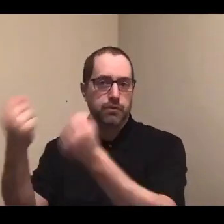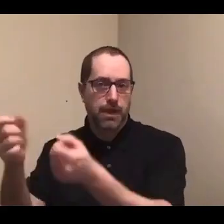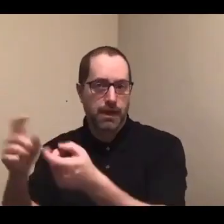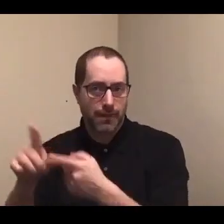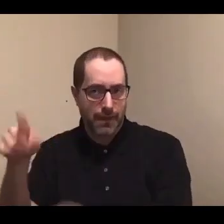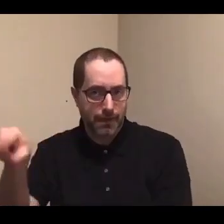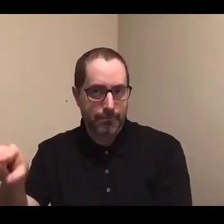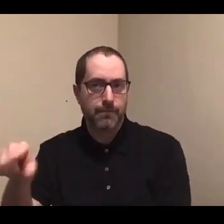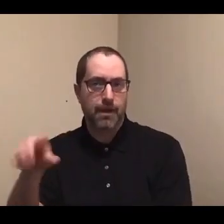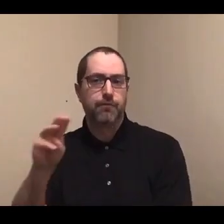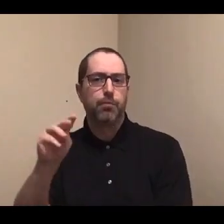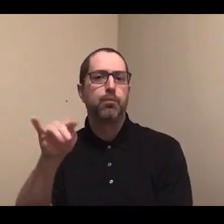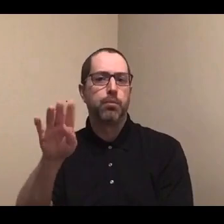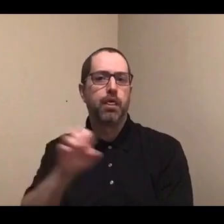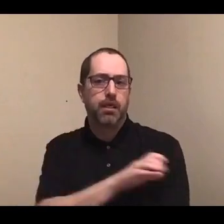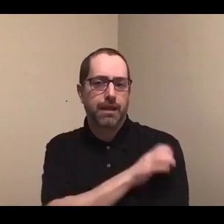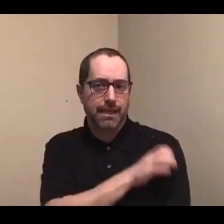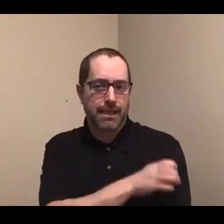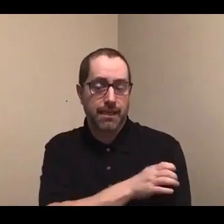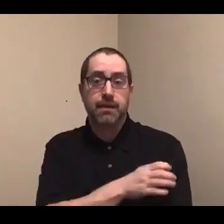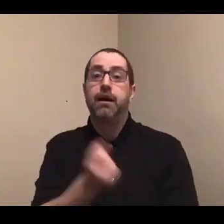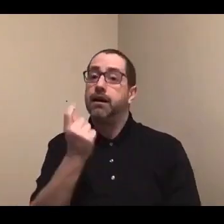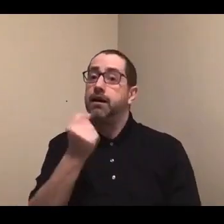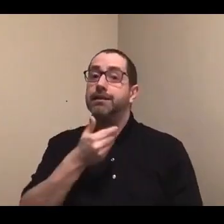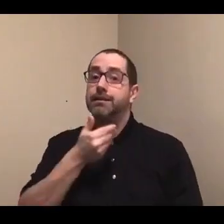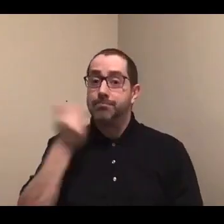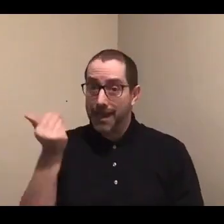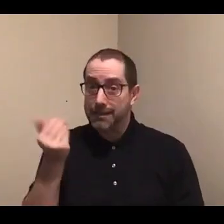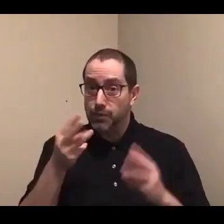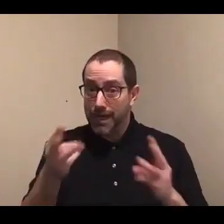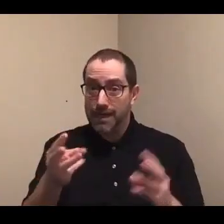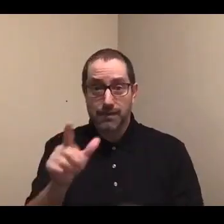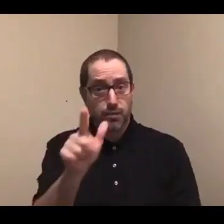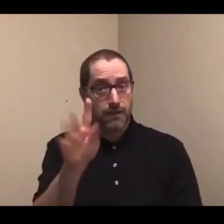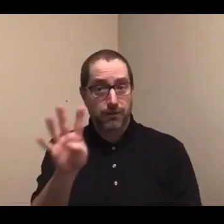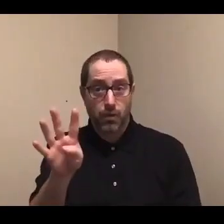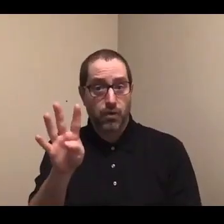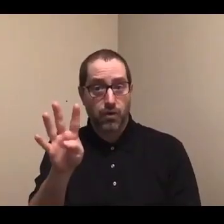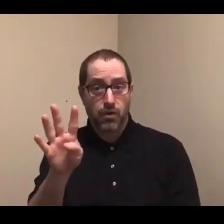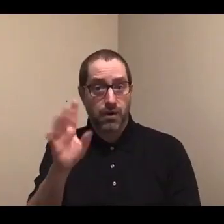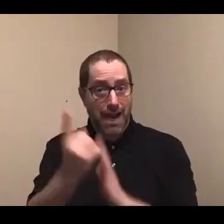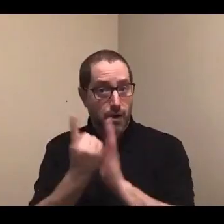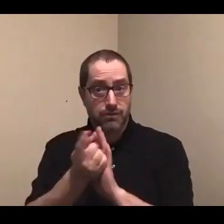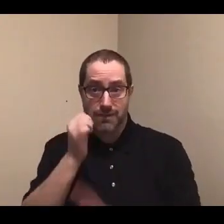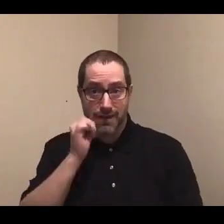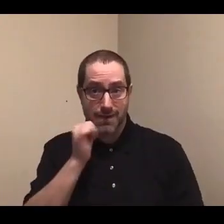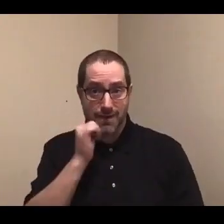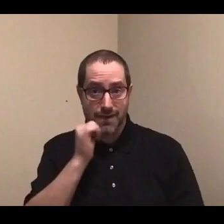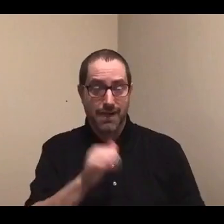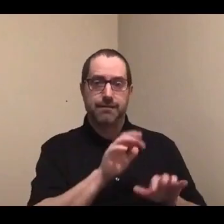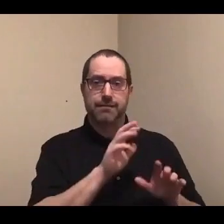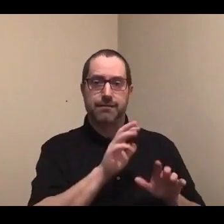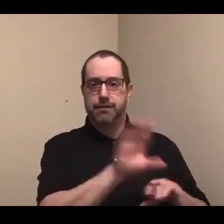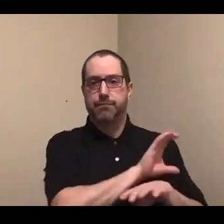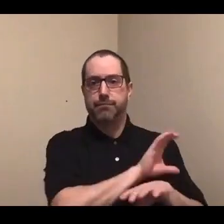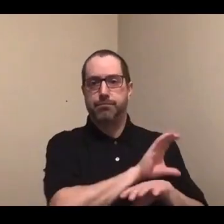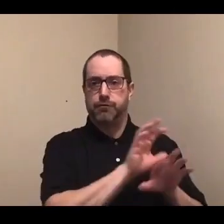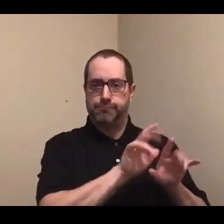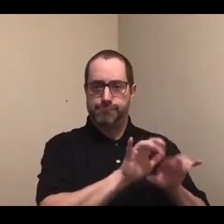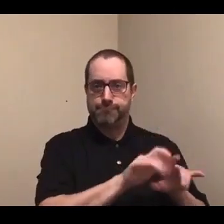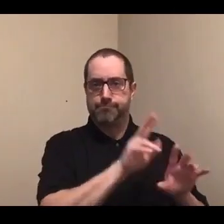and the 24/7 way is the booking system, but that's why we do have some of those other fallbacks, because we know not everybody has